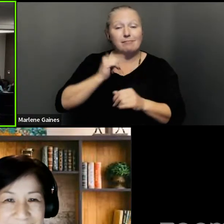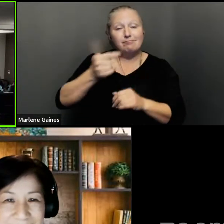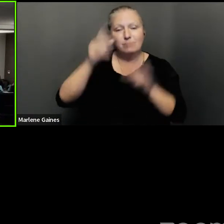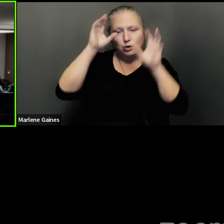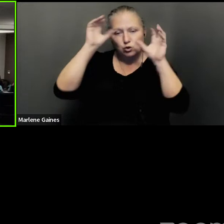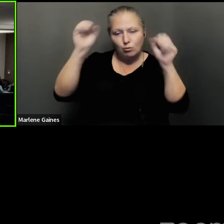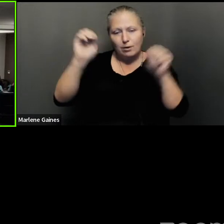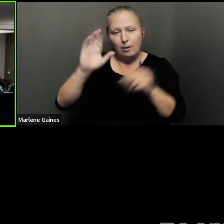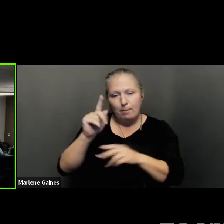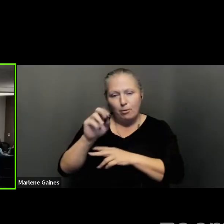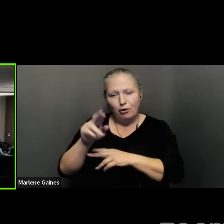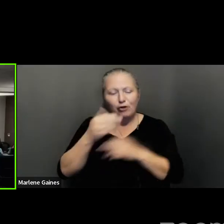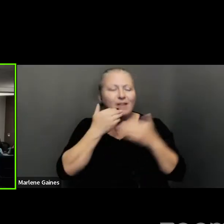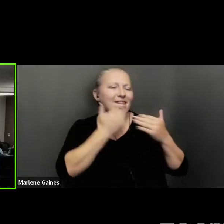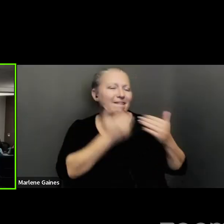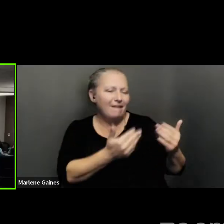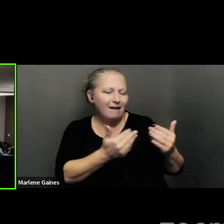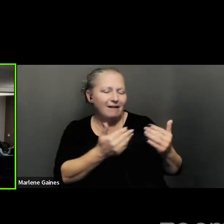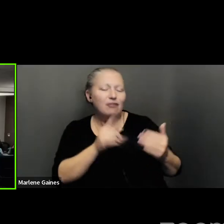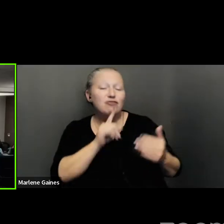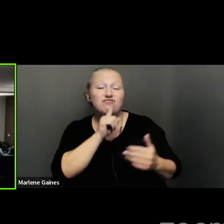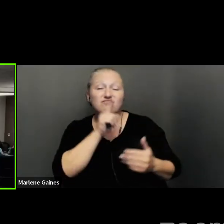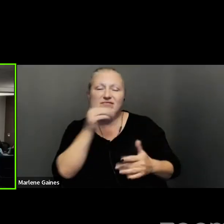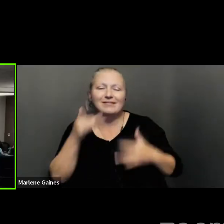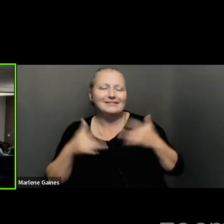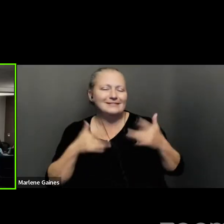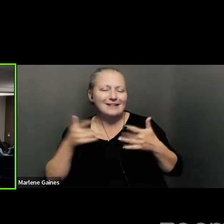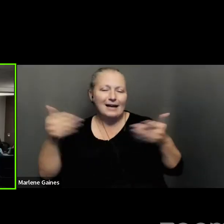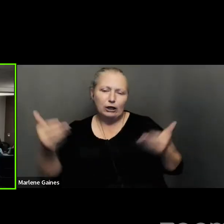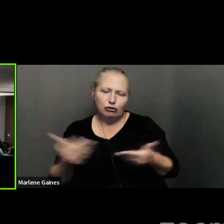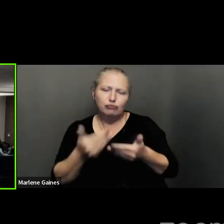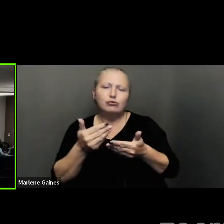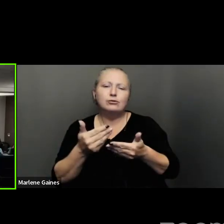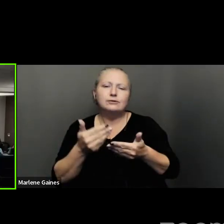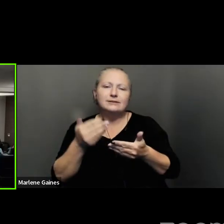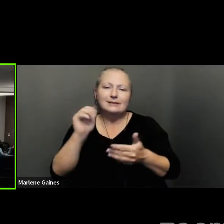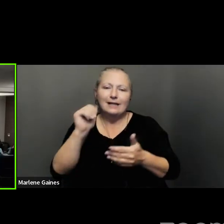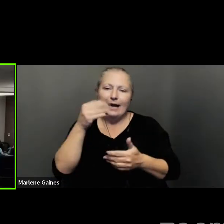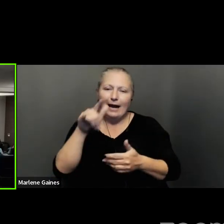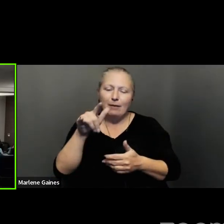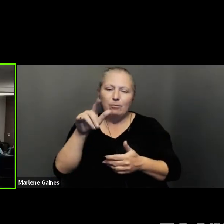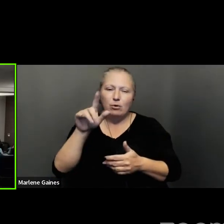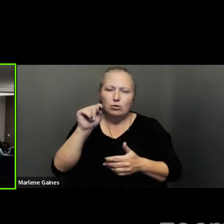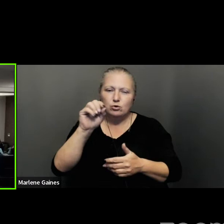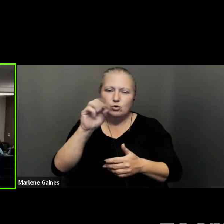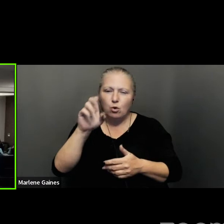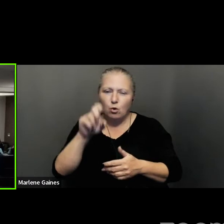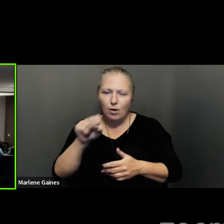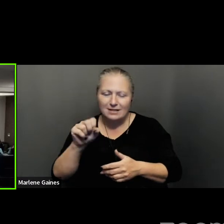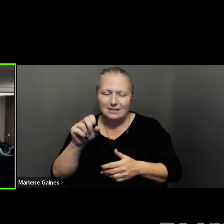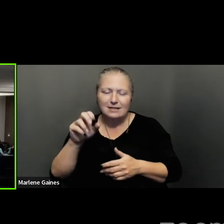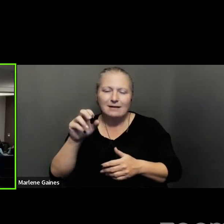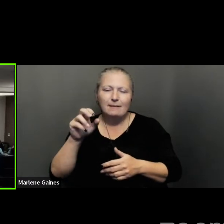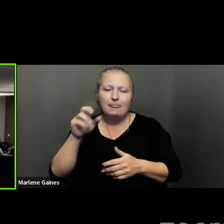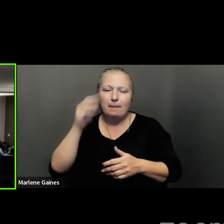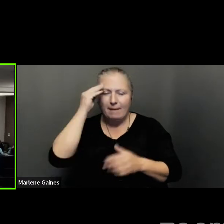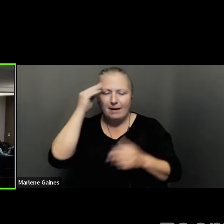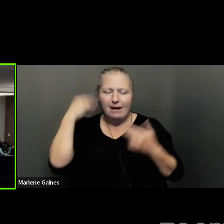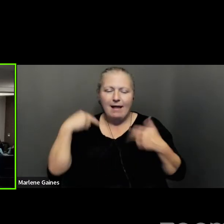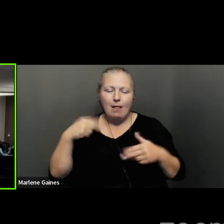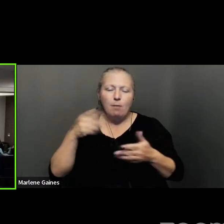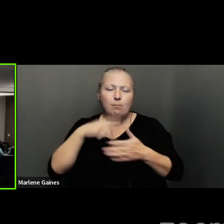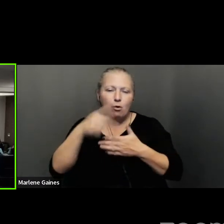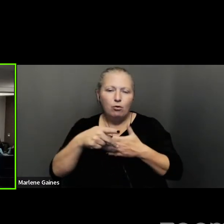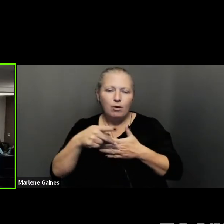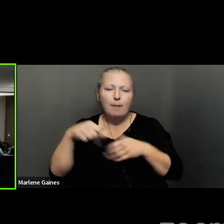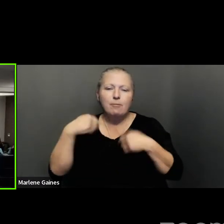Superintendent Booker. Thank you. I'm really excited to introduce April Torres, who's our manager of mental health programs, as she provides a mental